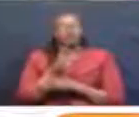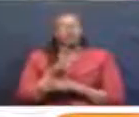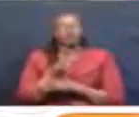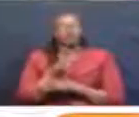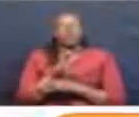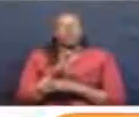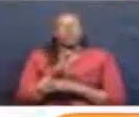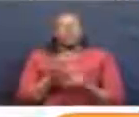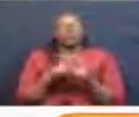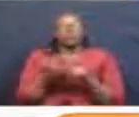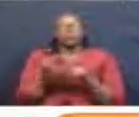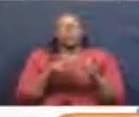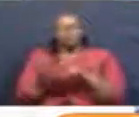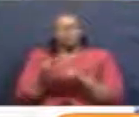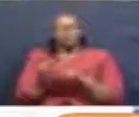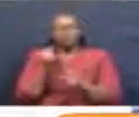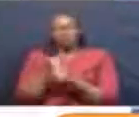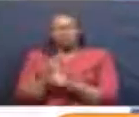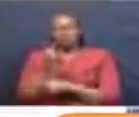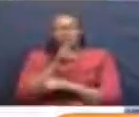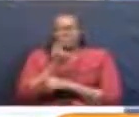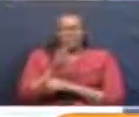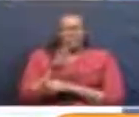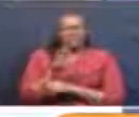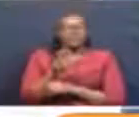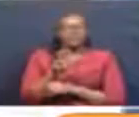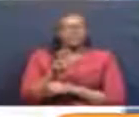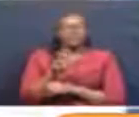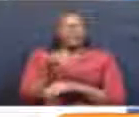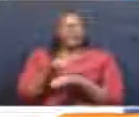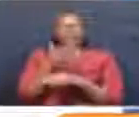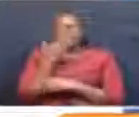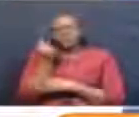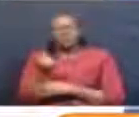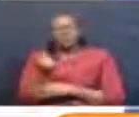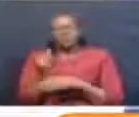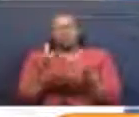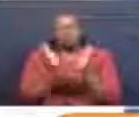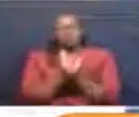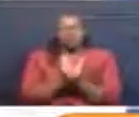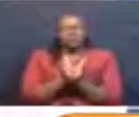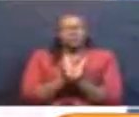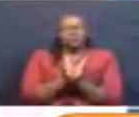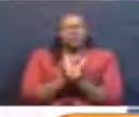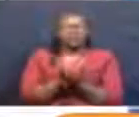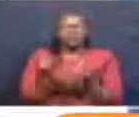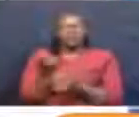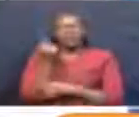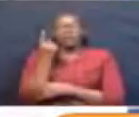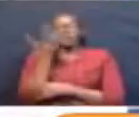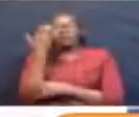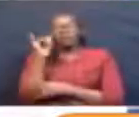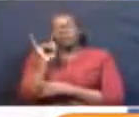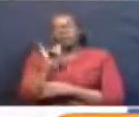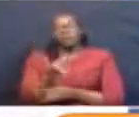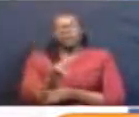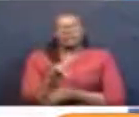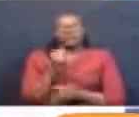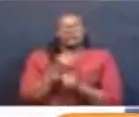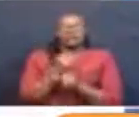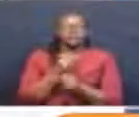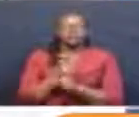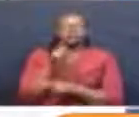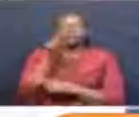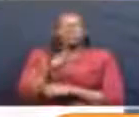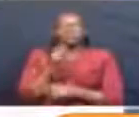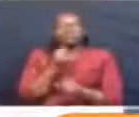So coordination is what we are going to do, right? Mm-hmm. Surveillance at its best. The communities now do understand why this is what